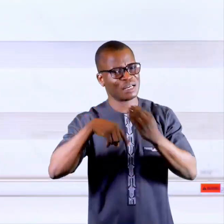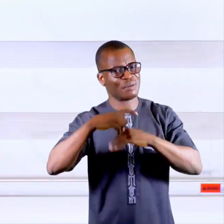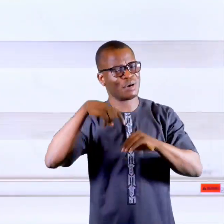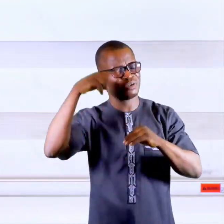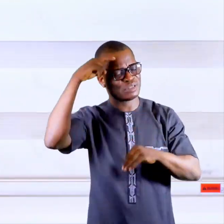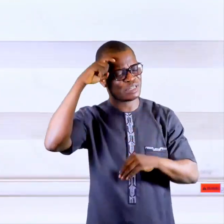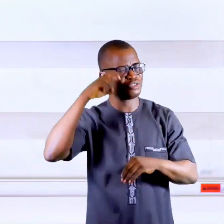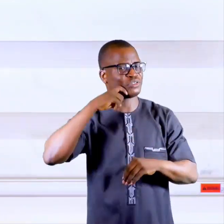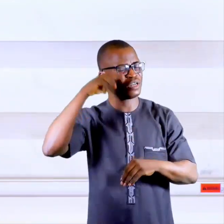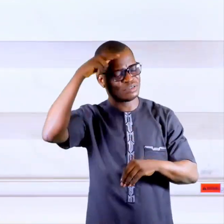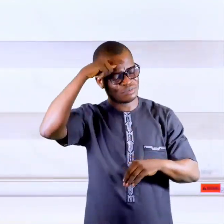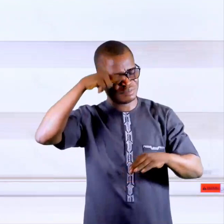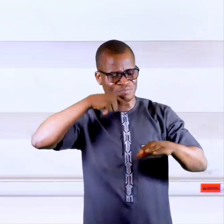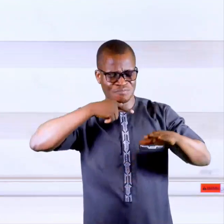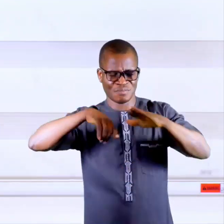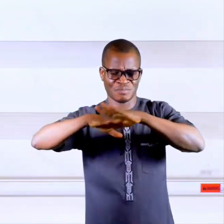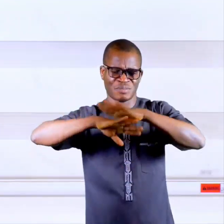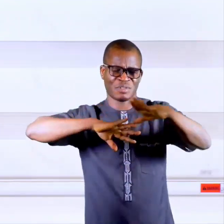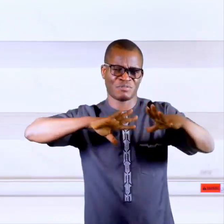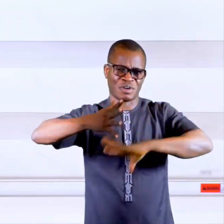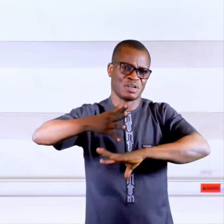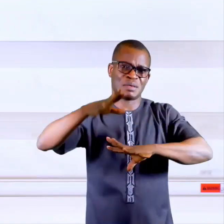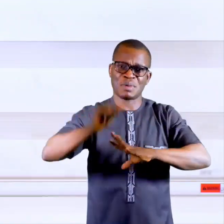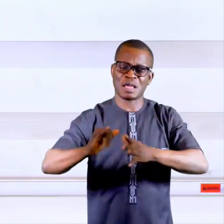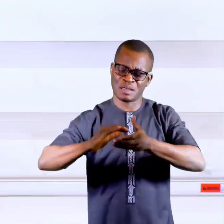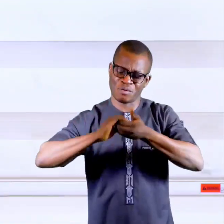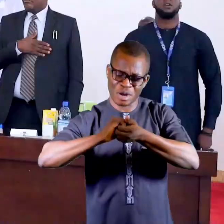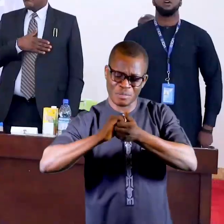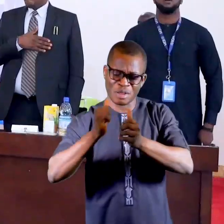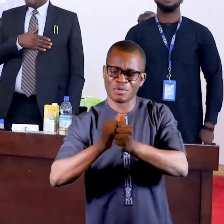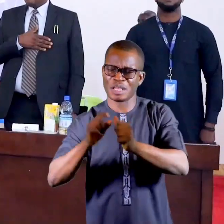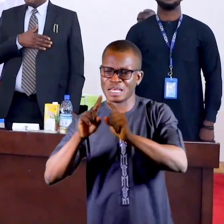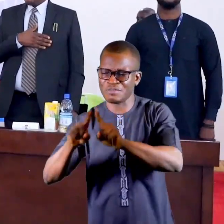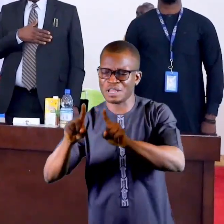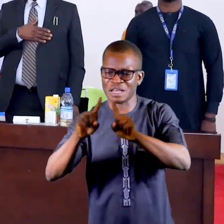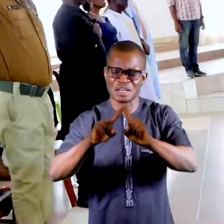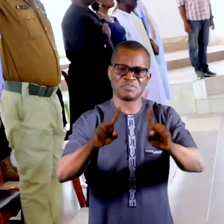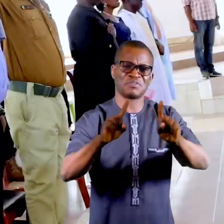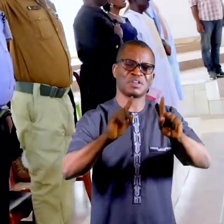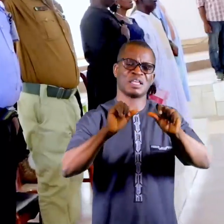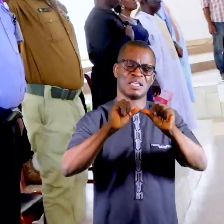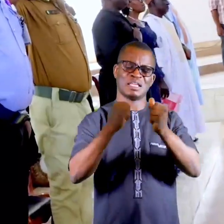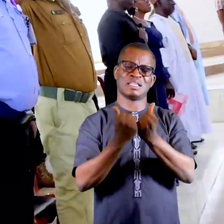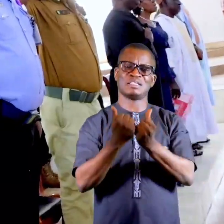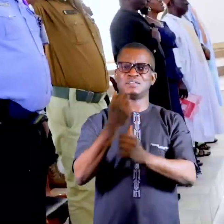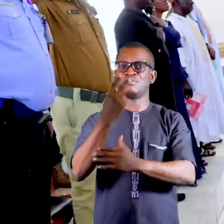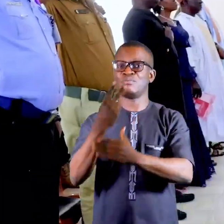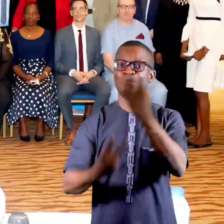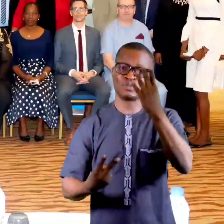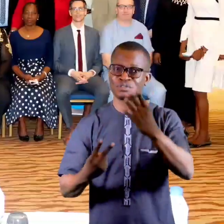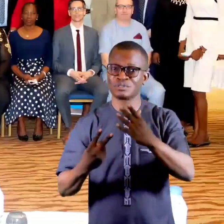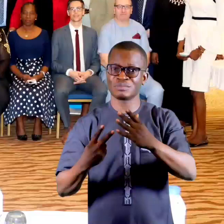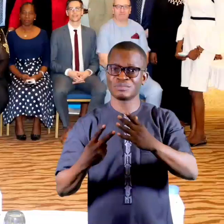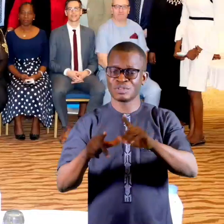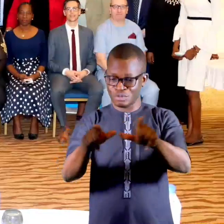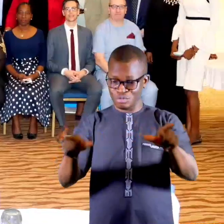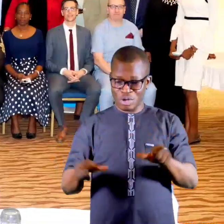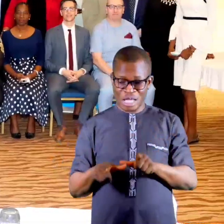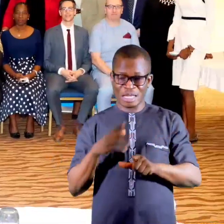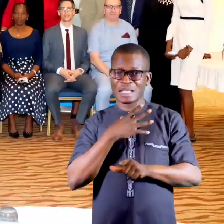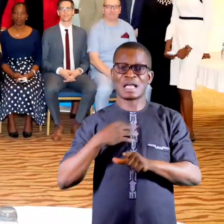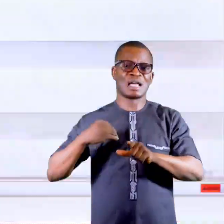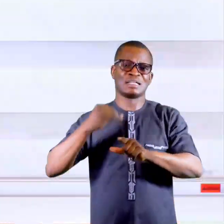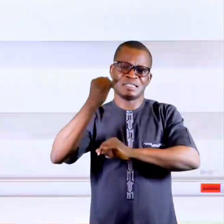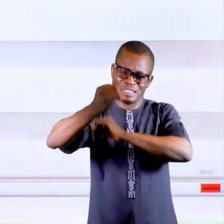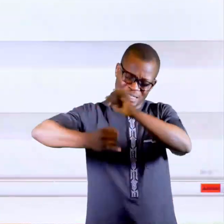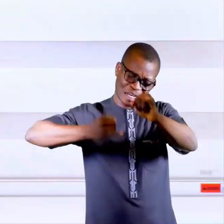sex and gender-based violence by collaborating with other agencies, both nationally and internationally,